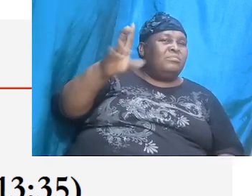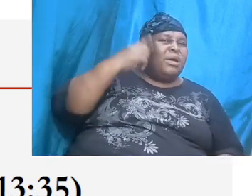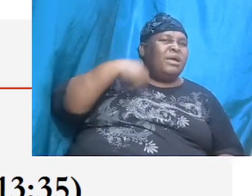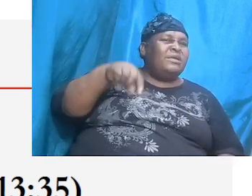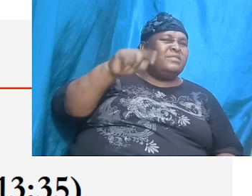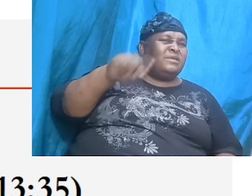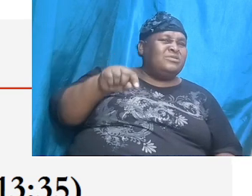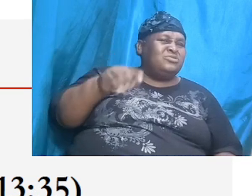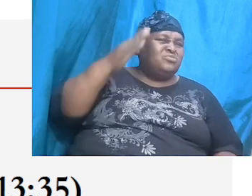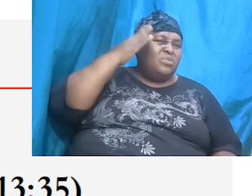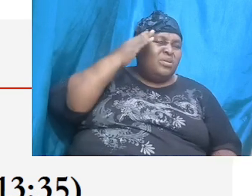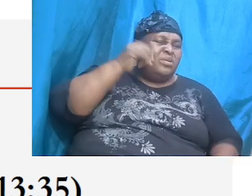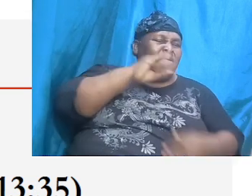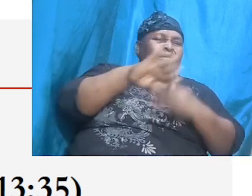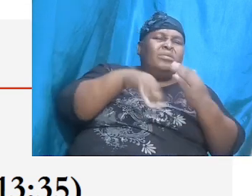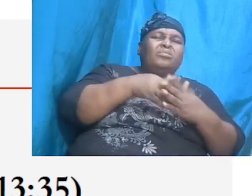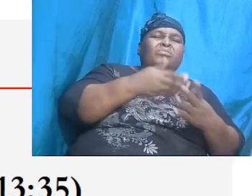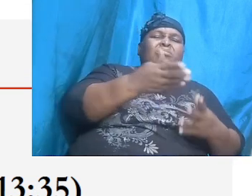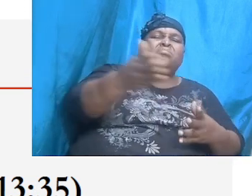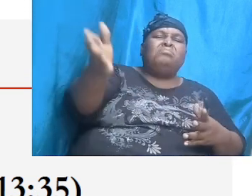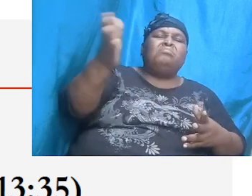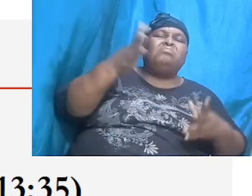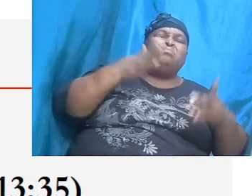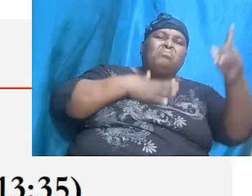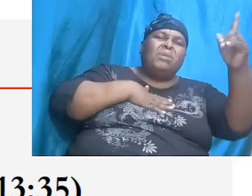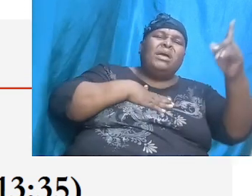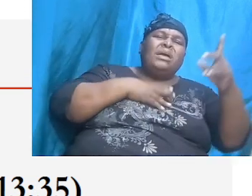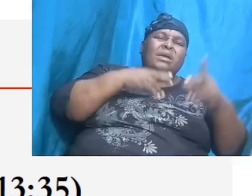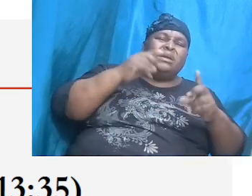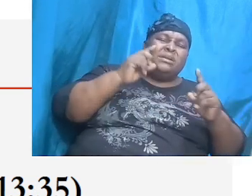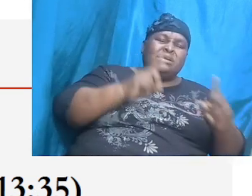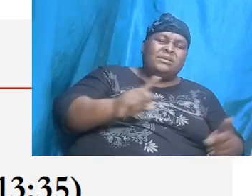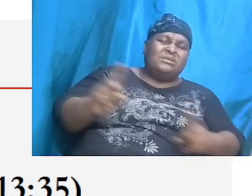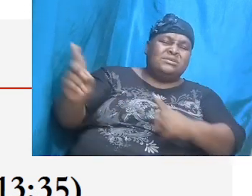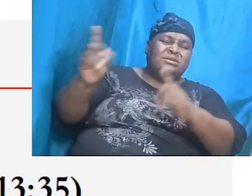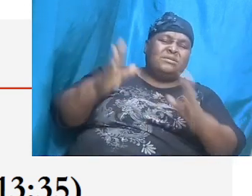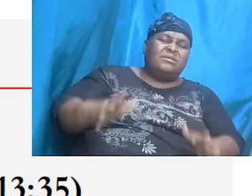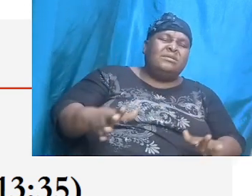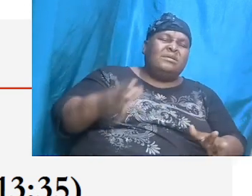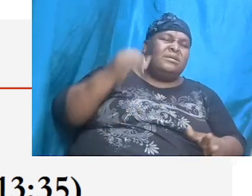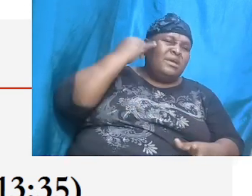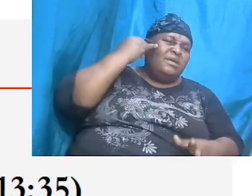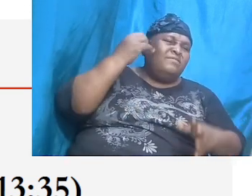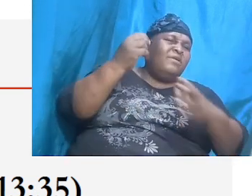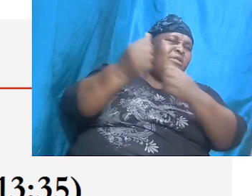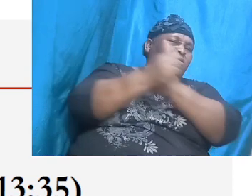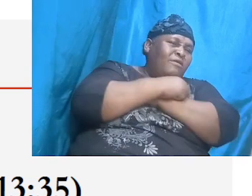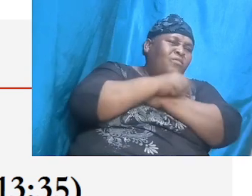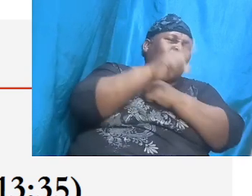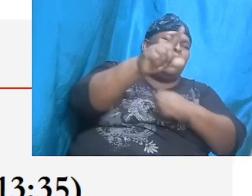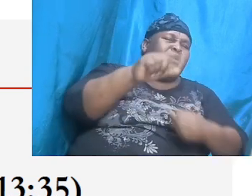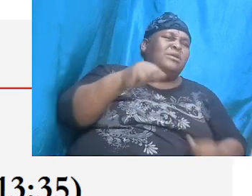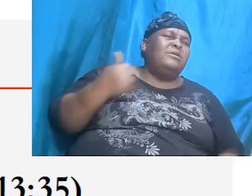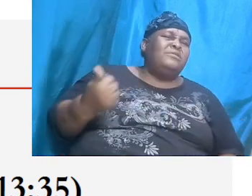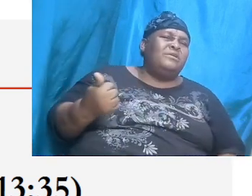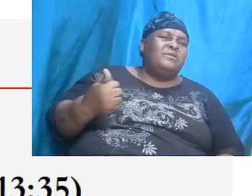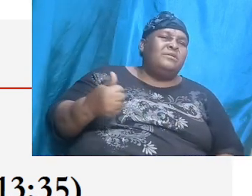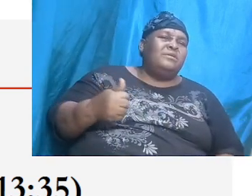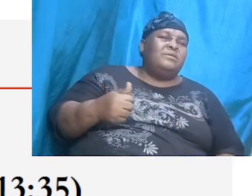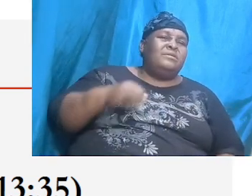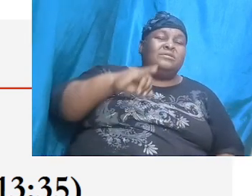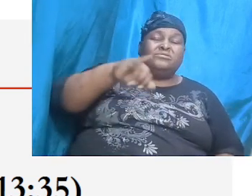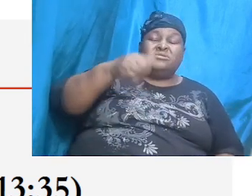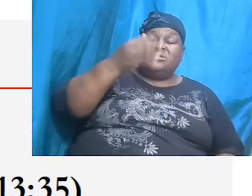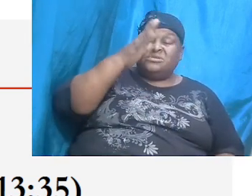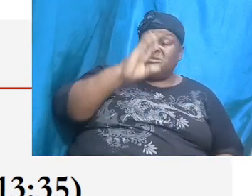shall all men know that ye are my disciples, if ye have love one for another. In other words, just like how God would have